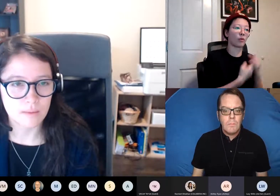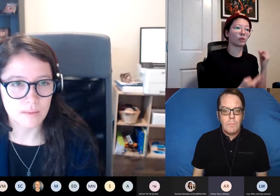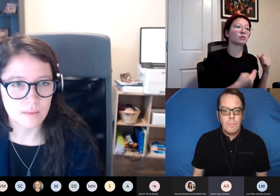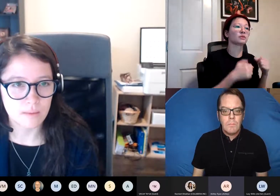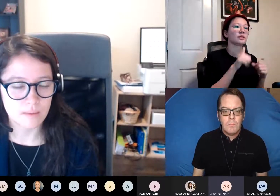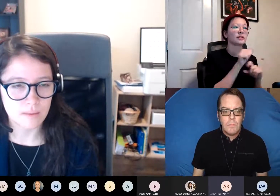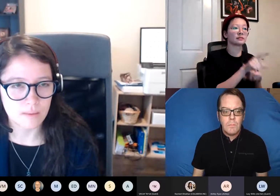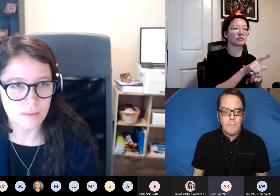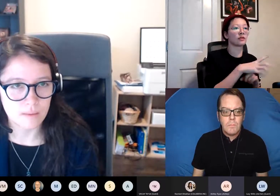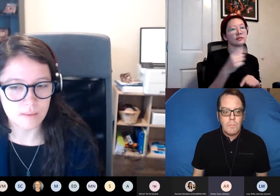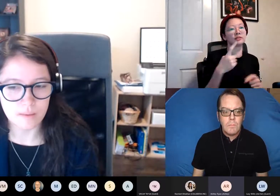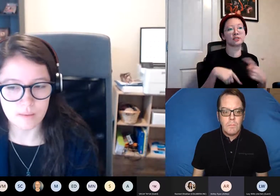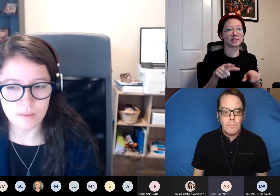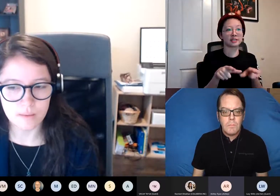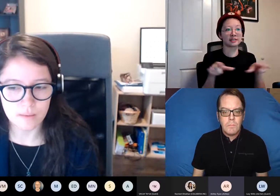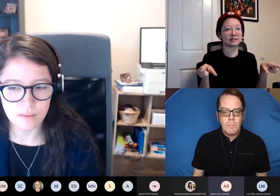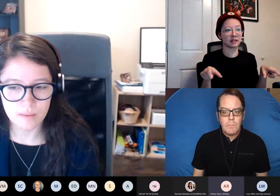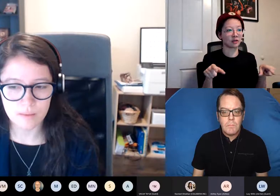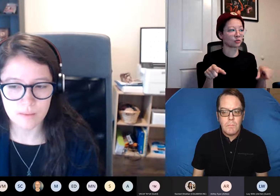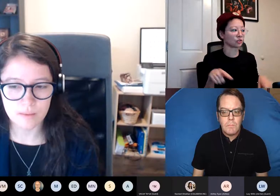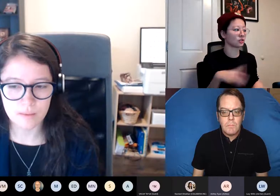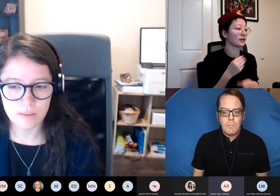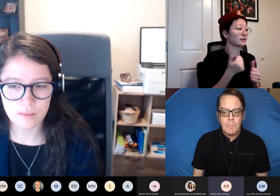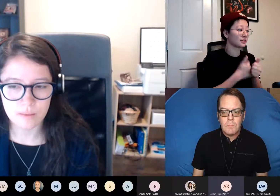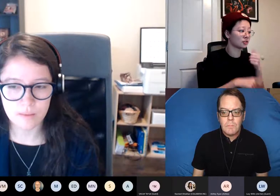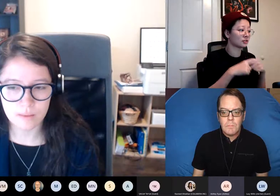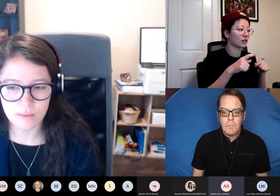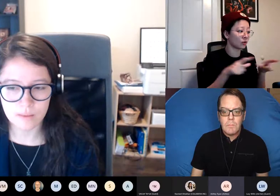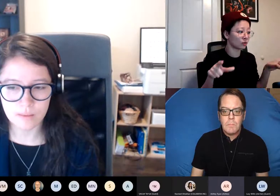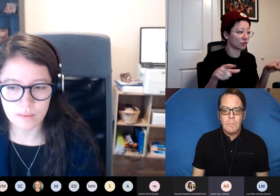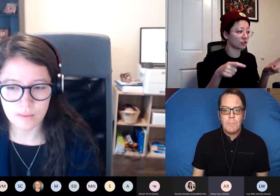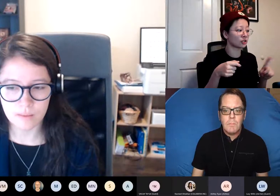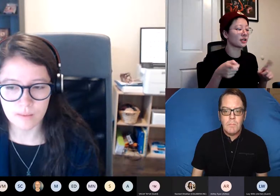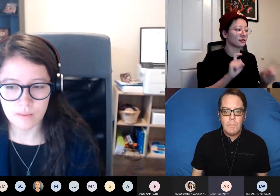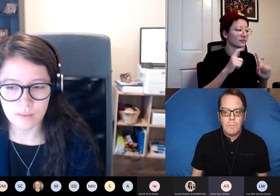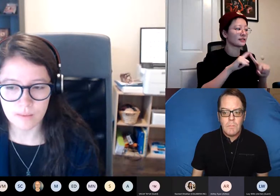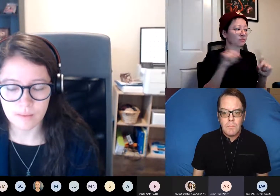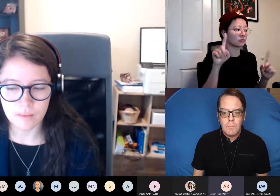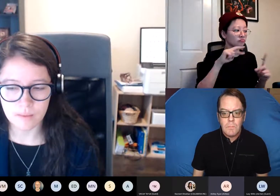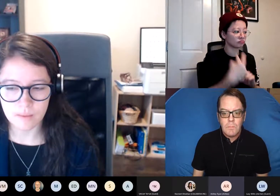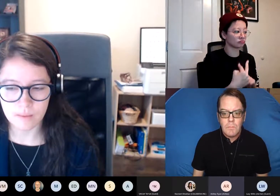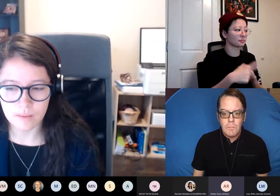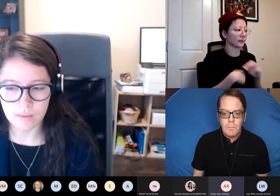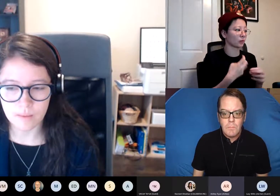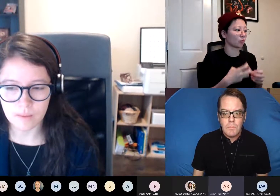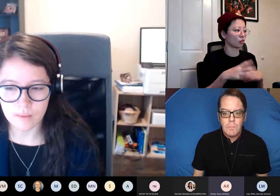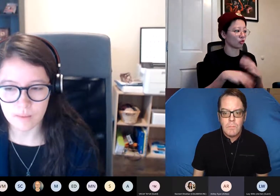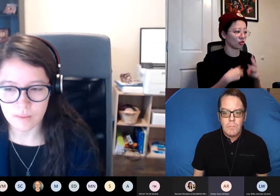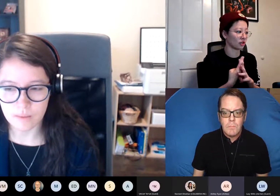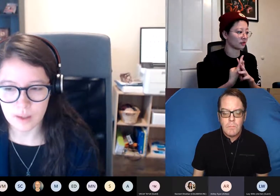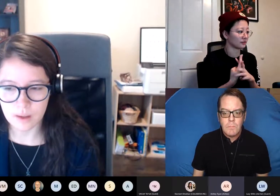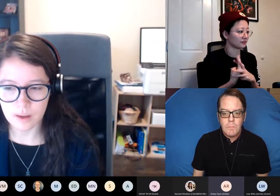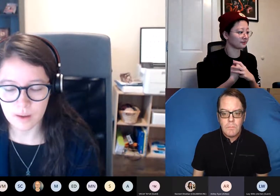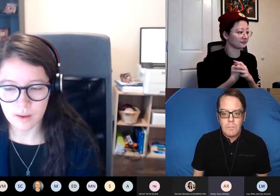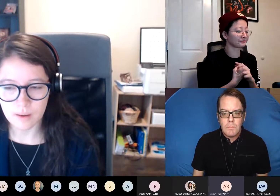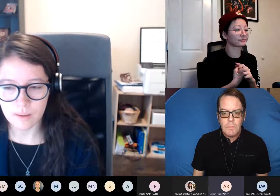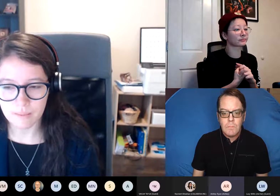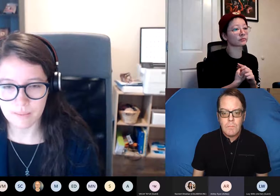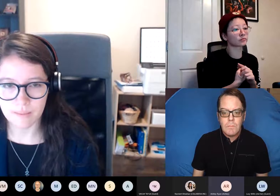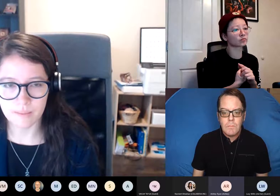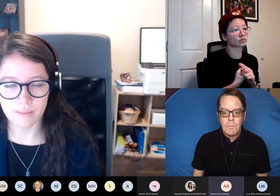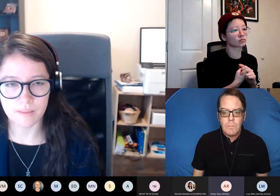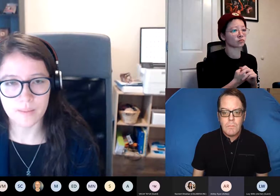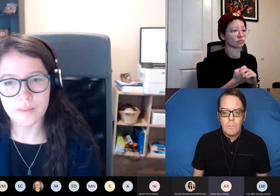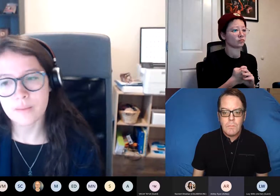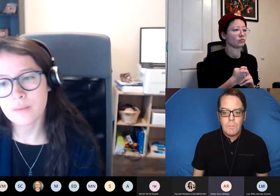sign language. There's actually more than 400 different types of sign languages. I know American Sign Language and Chinese Sign Language,